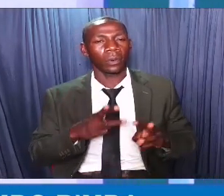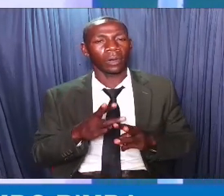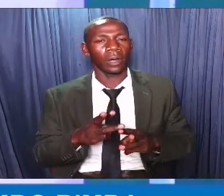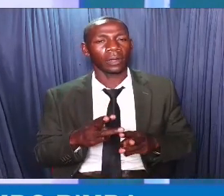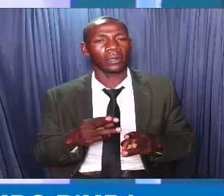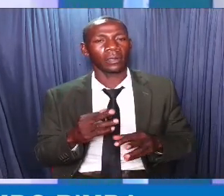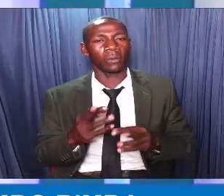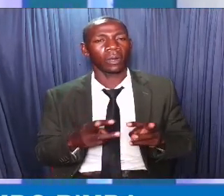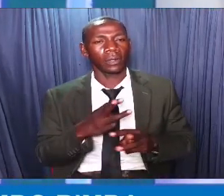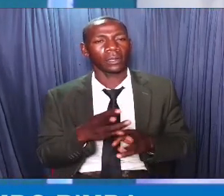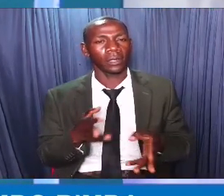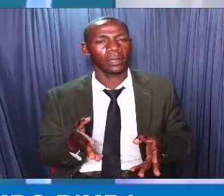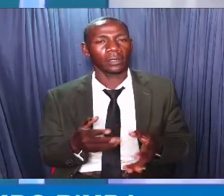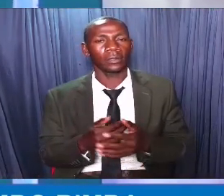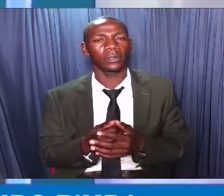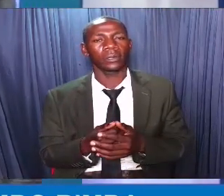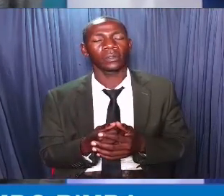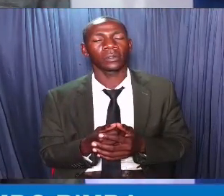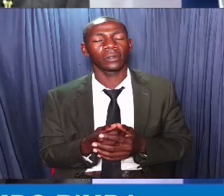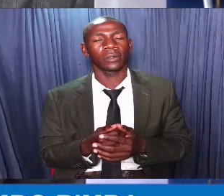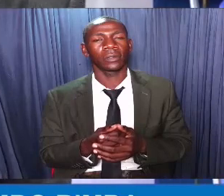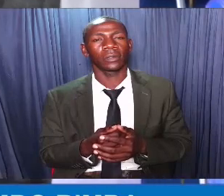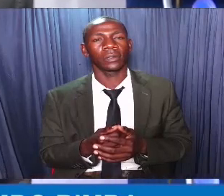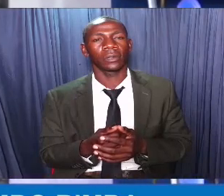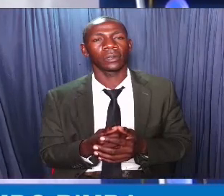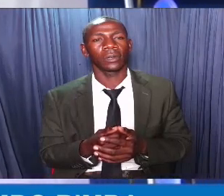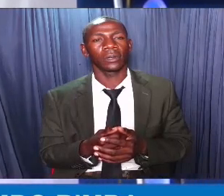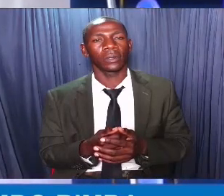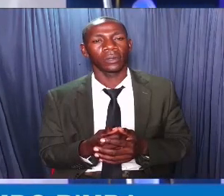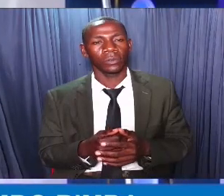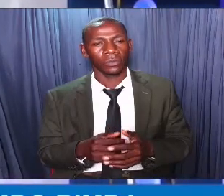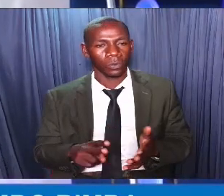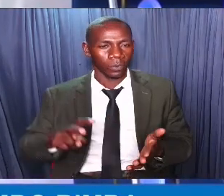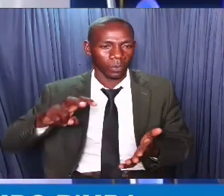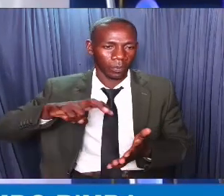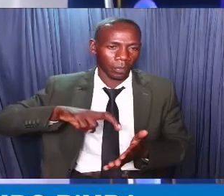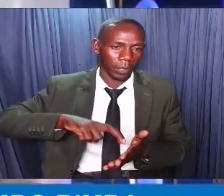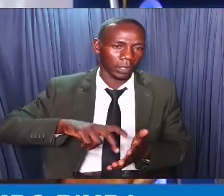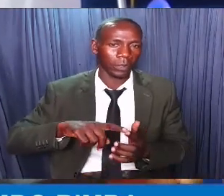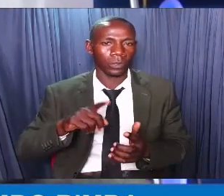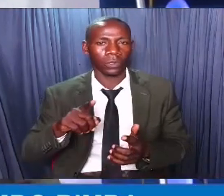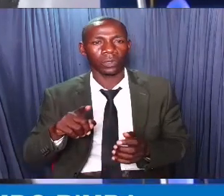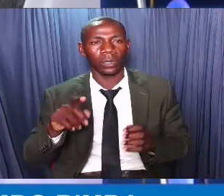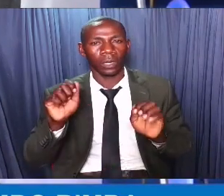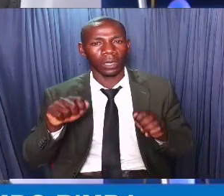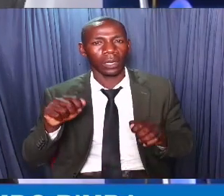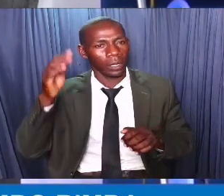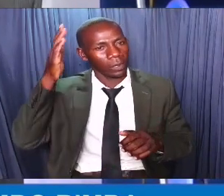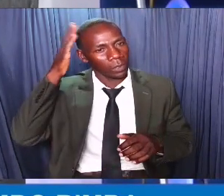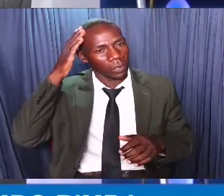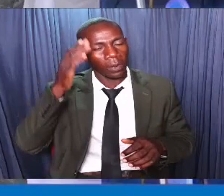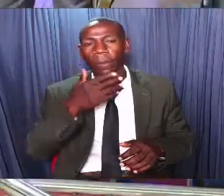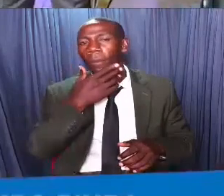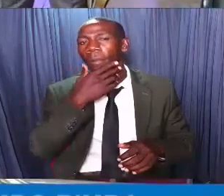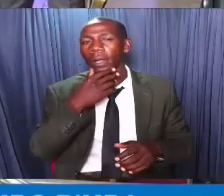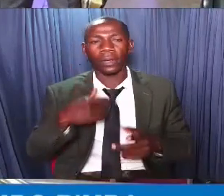are people who have given themselves in this world. Hata kukuinamia. Bending. Anajua huko nyuma kuna kuja mwanaume. She